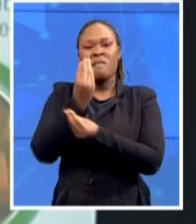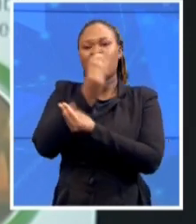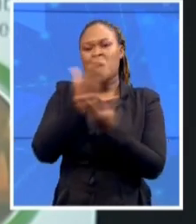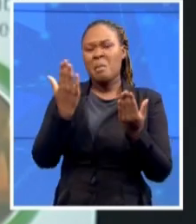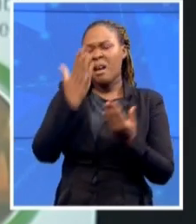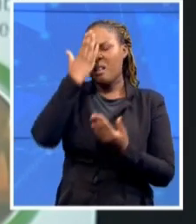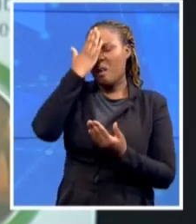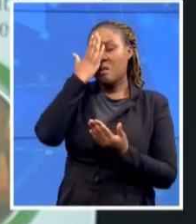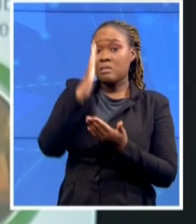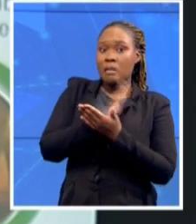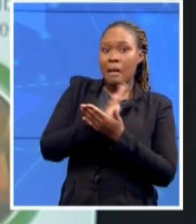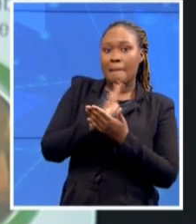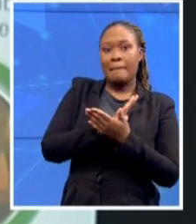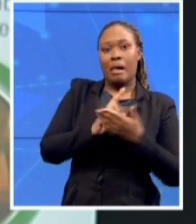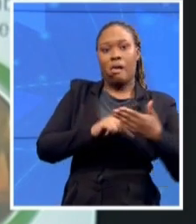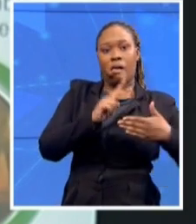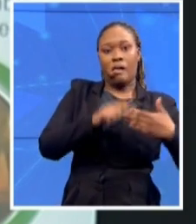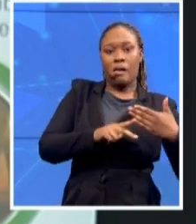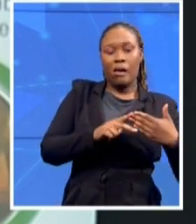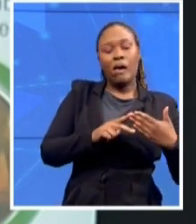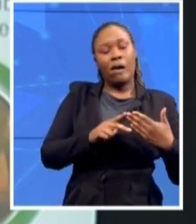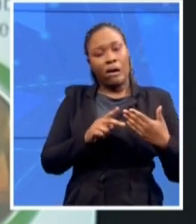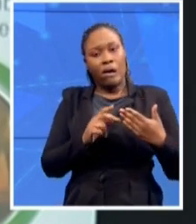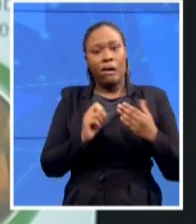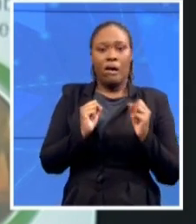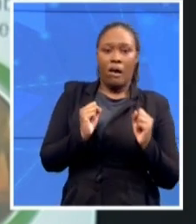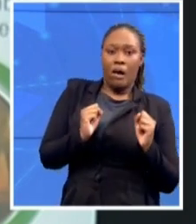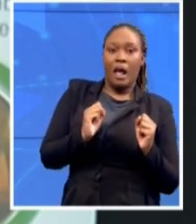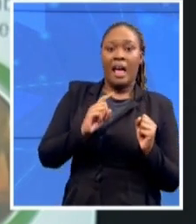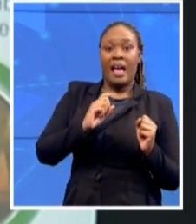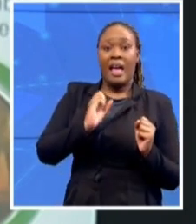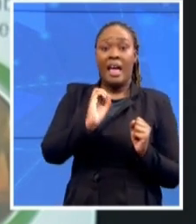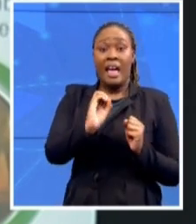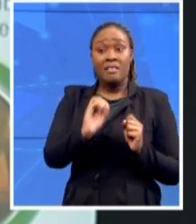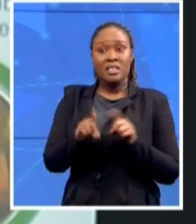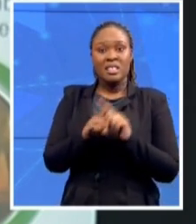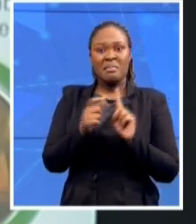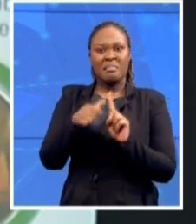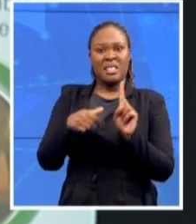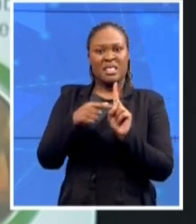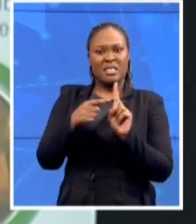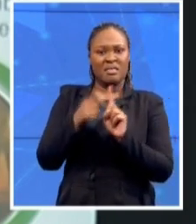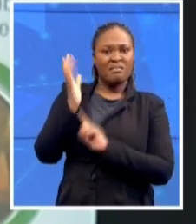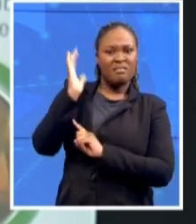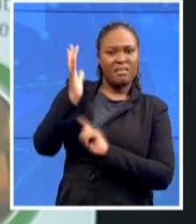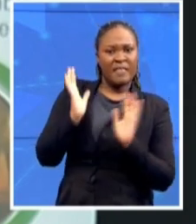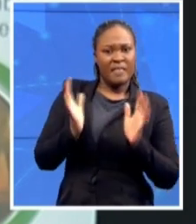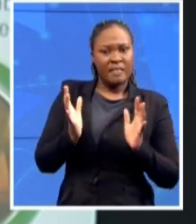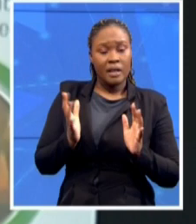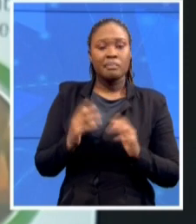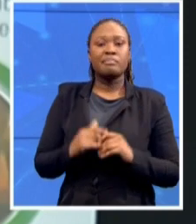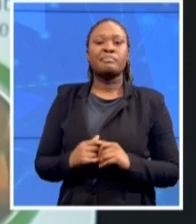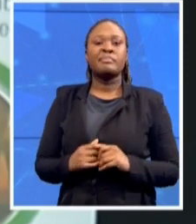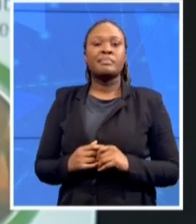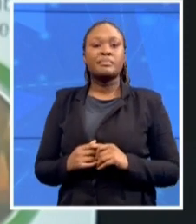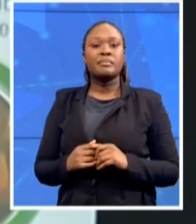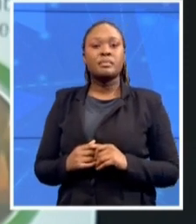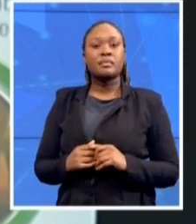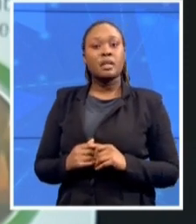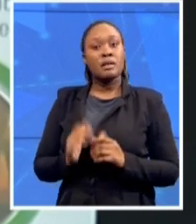of the project leads here, in respect of their financing partners, who believe doing business with municipalities is a